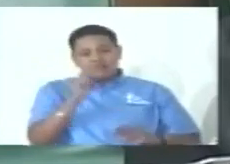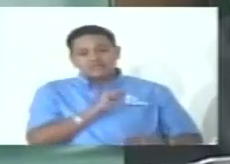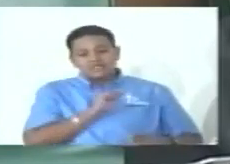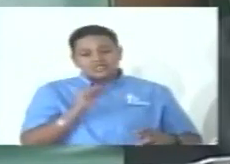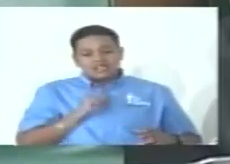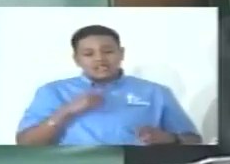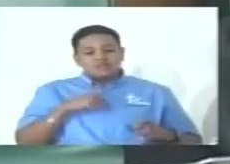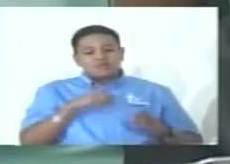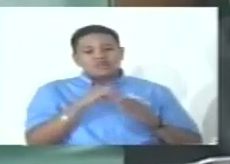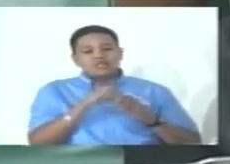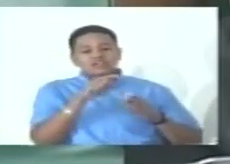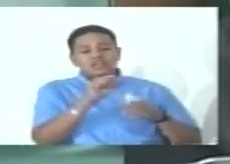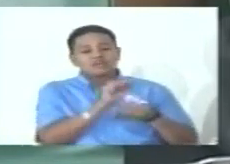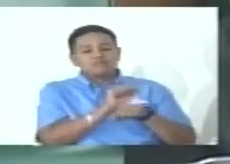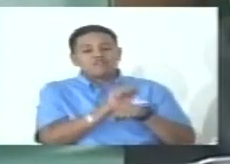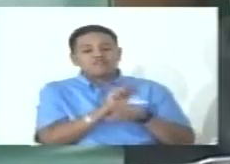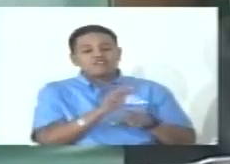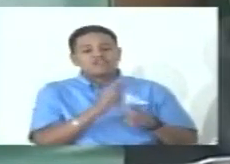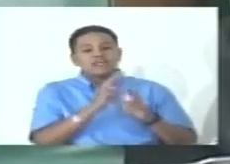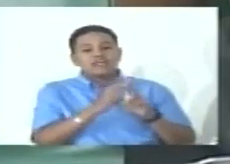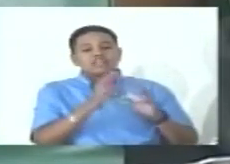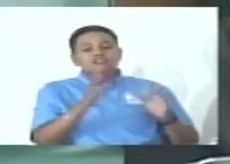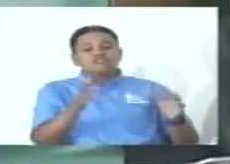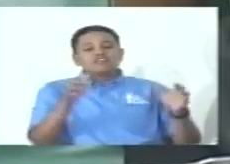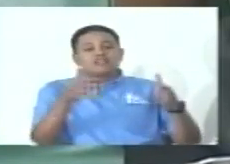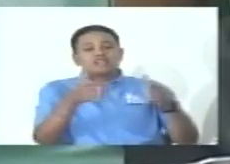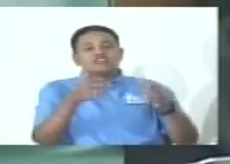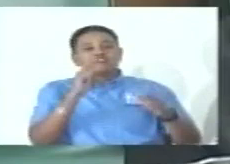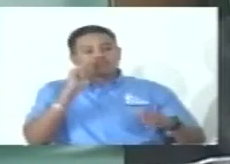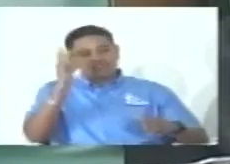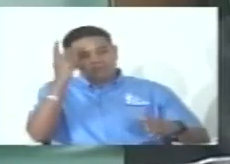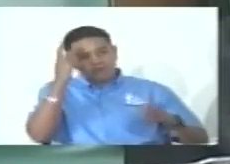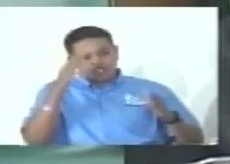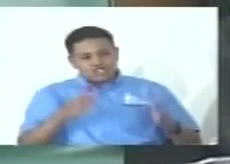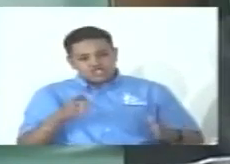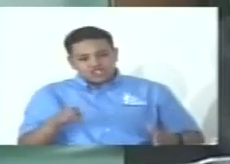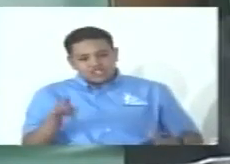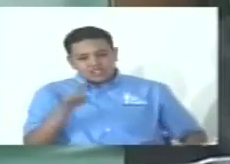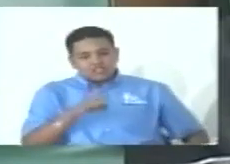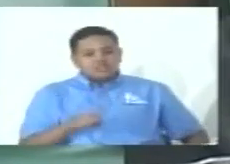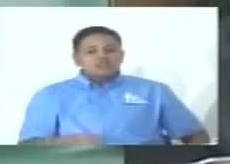where we are categorized as politicians.